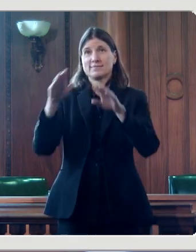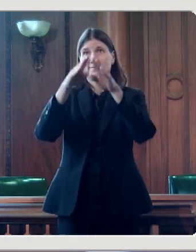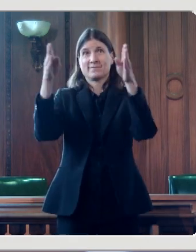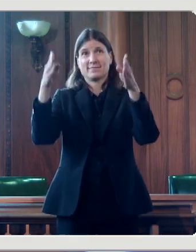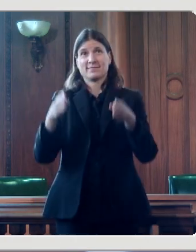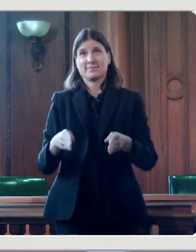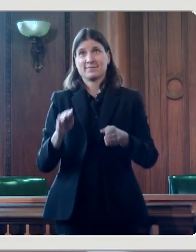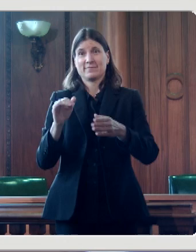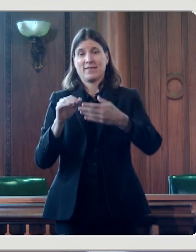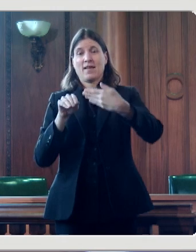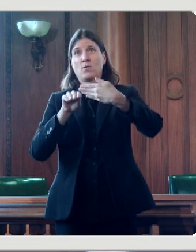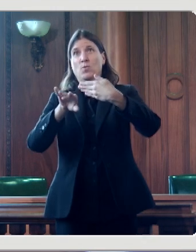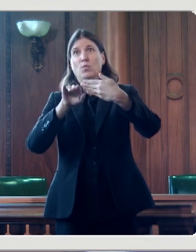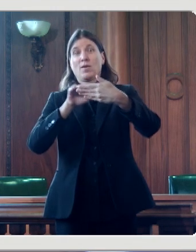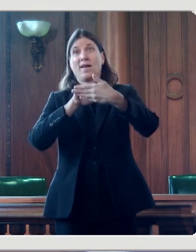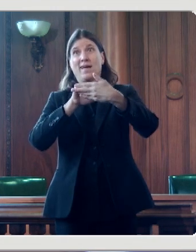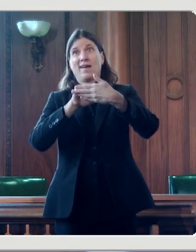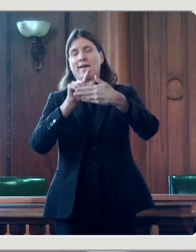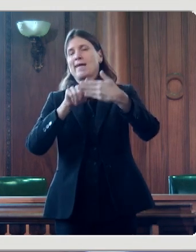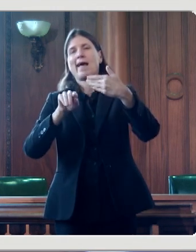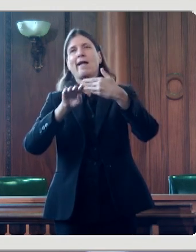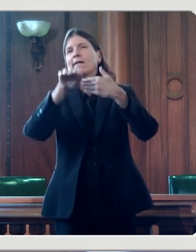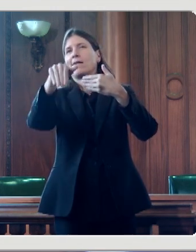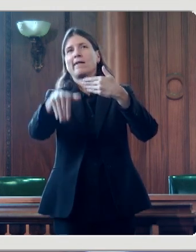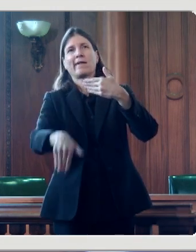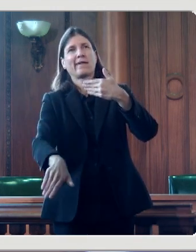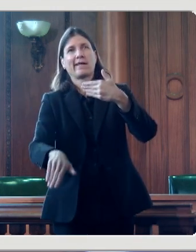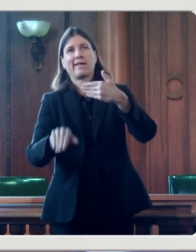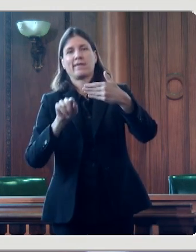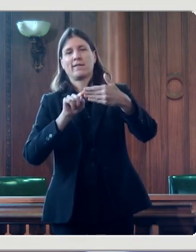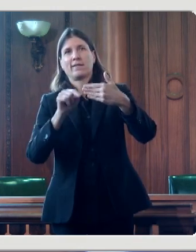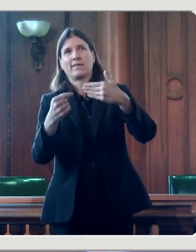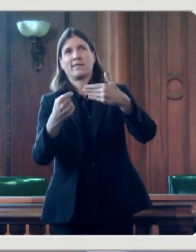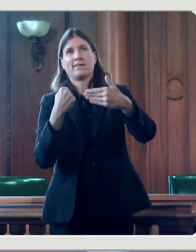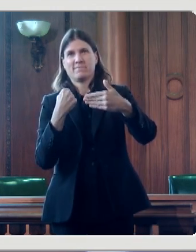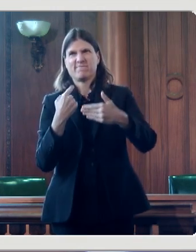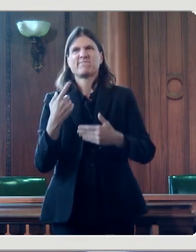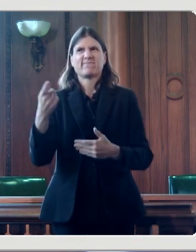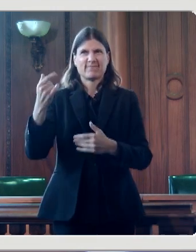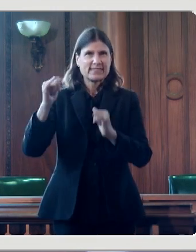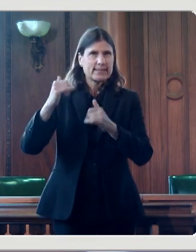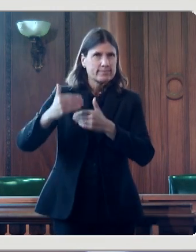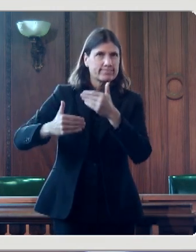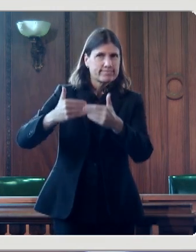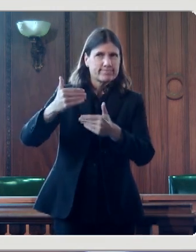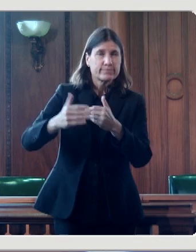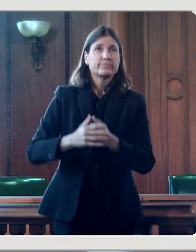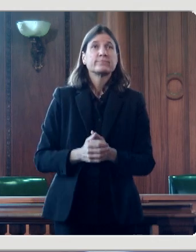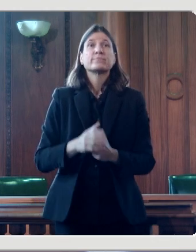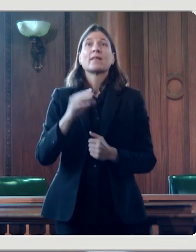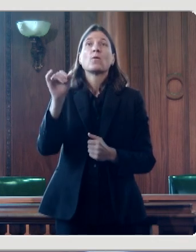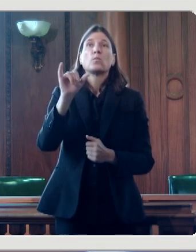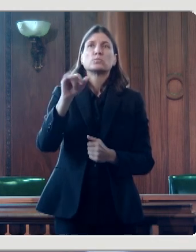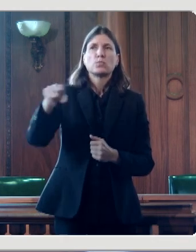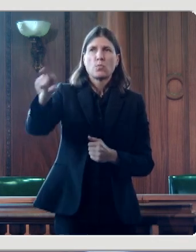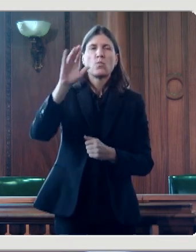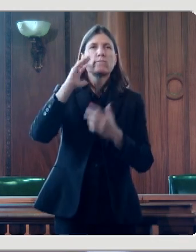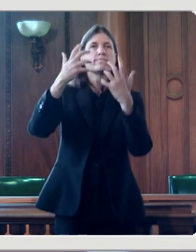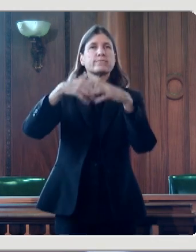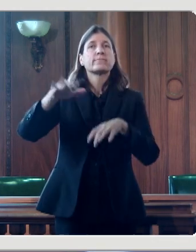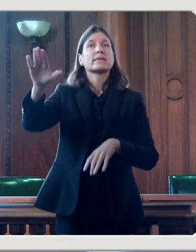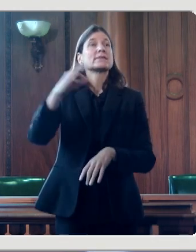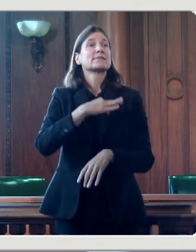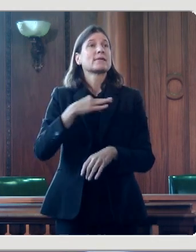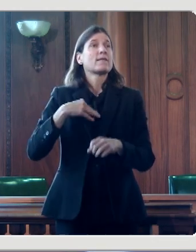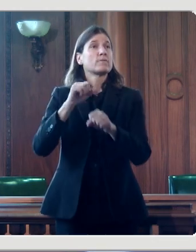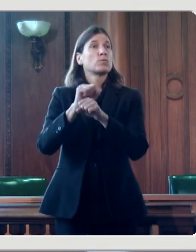sites ASAP. And the Sierra Arena, again, this is still closed for this time period.